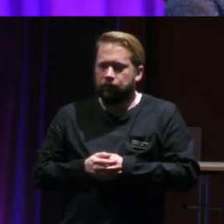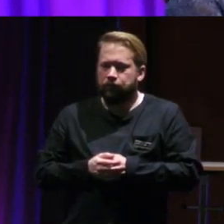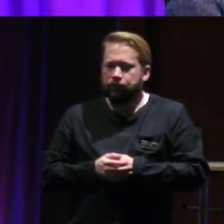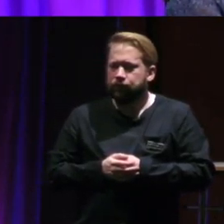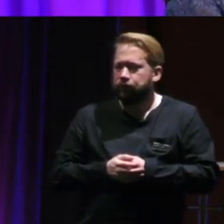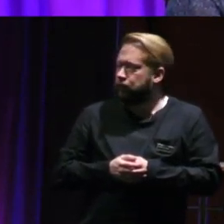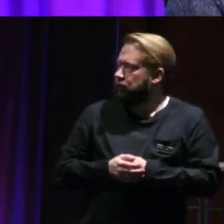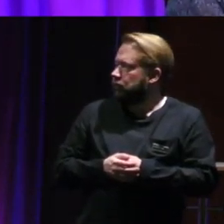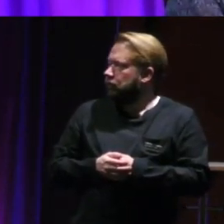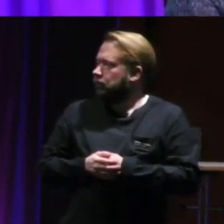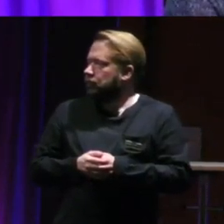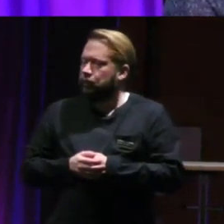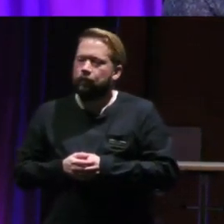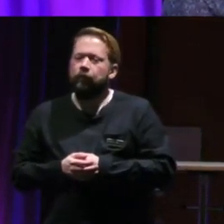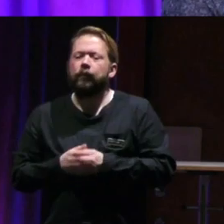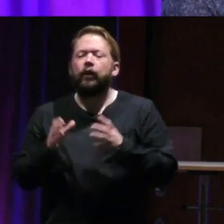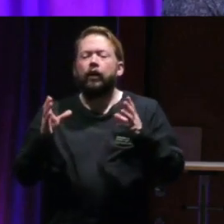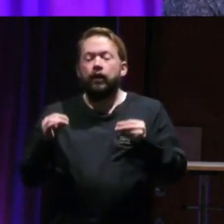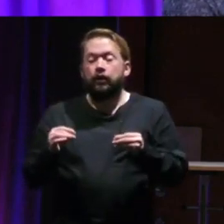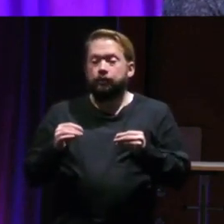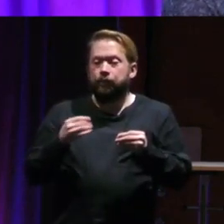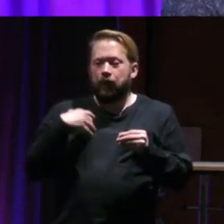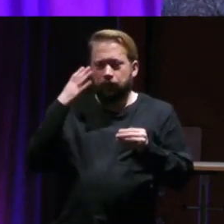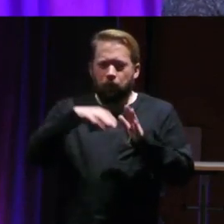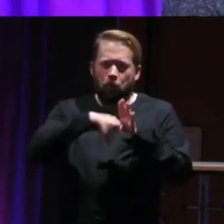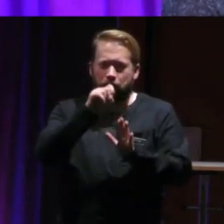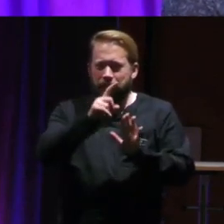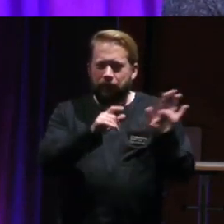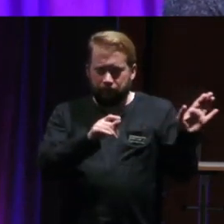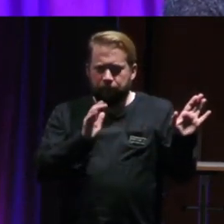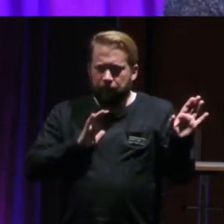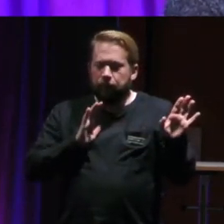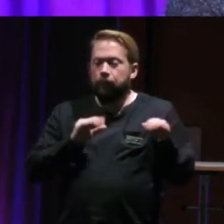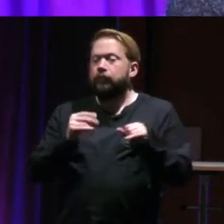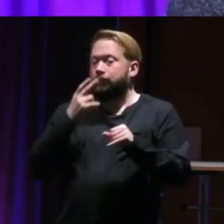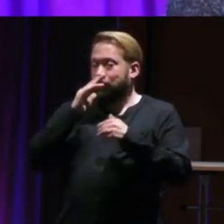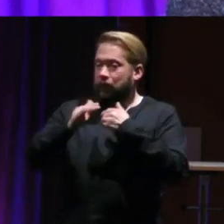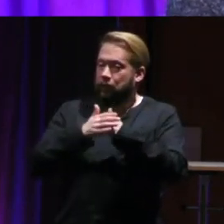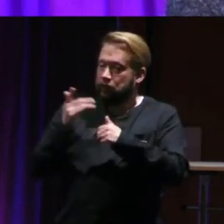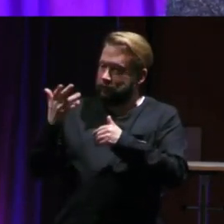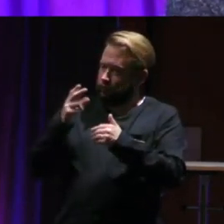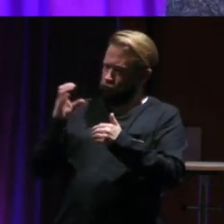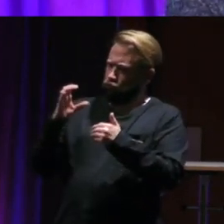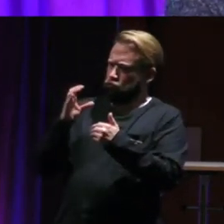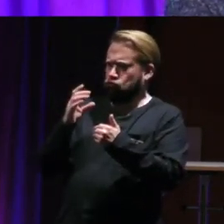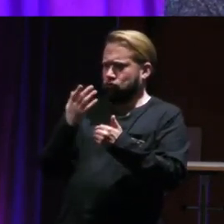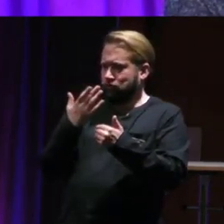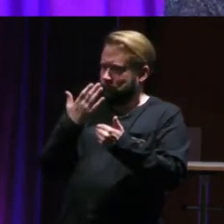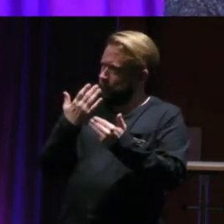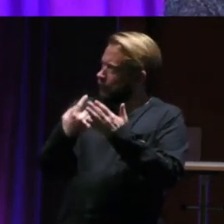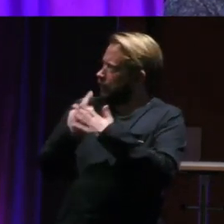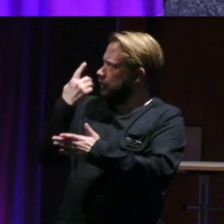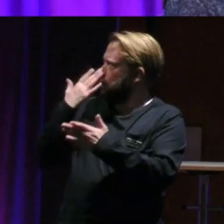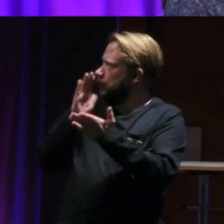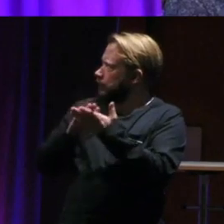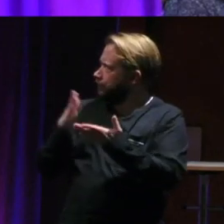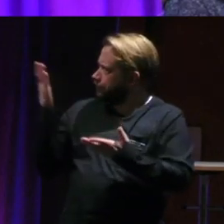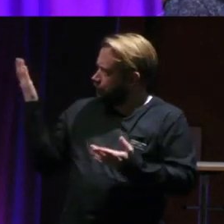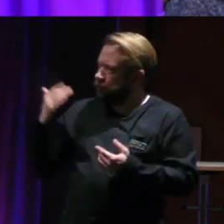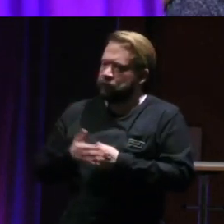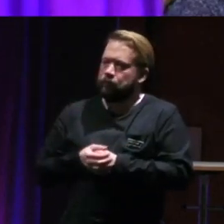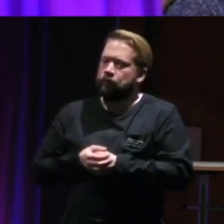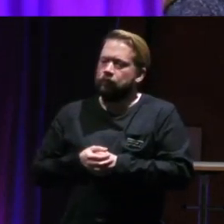Well, we can get back to that because that is more up to date. It's more closer to today, and we just mentioned we'll talk a little bit about this. That's